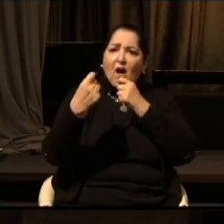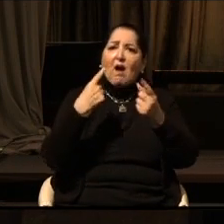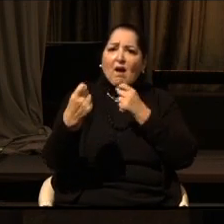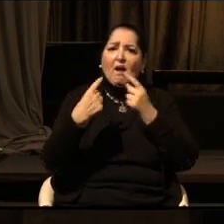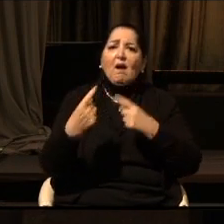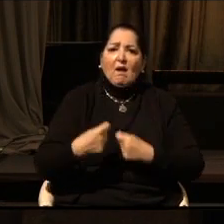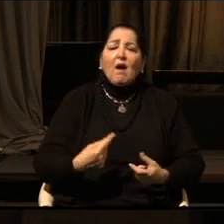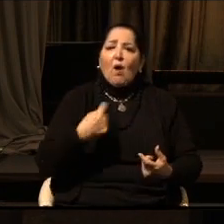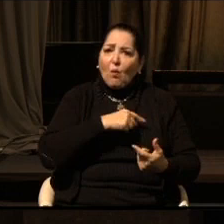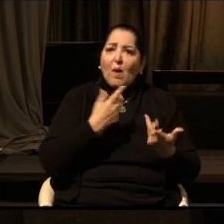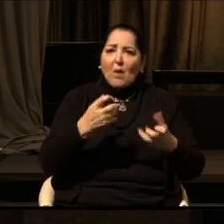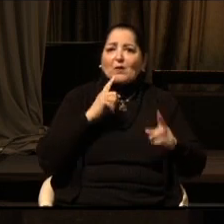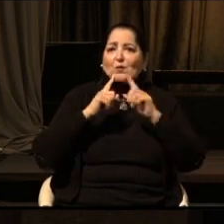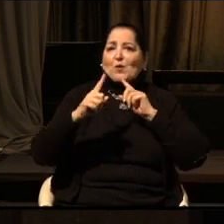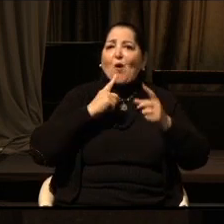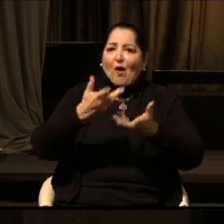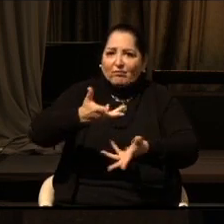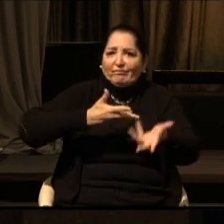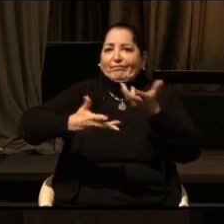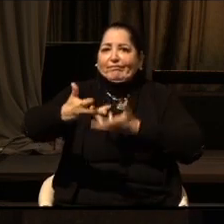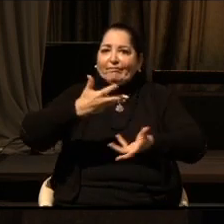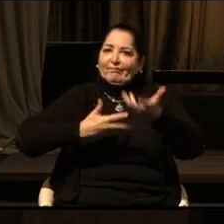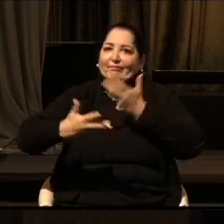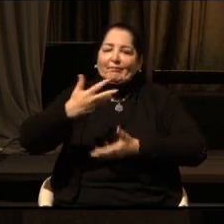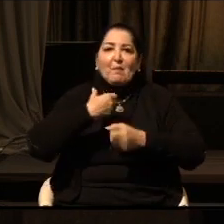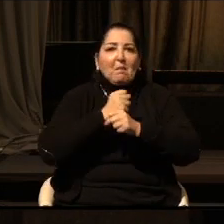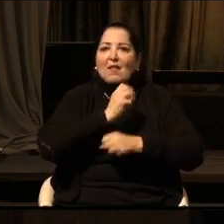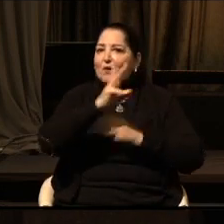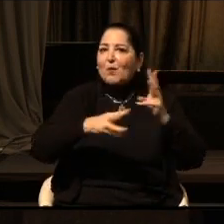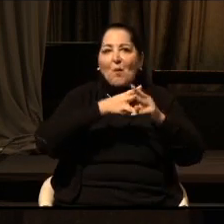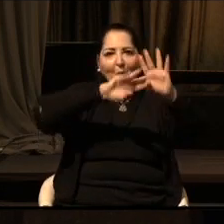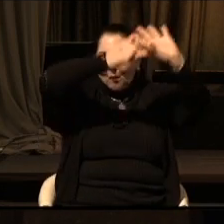Let's make this a global discussion.